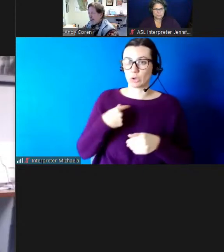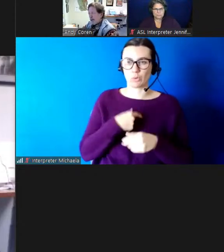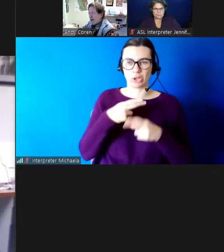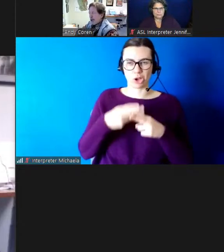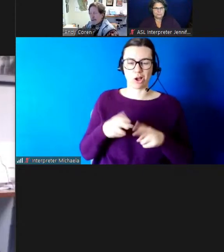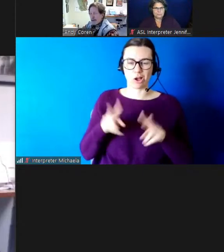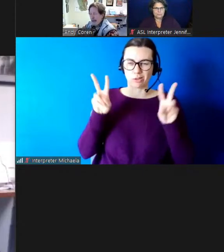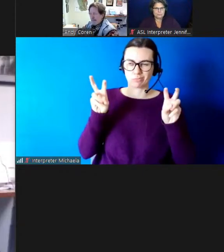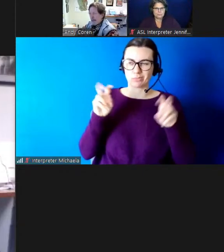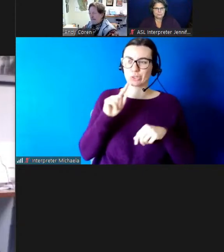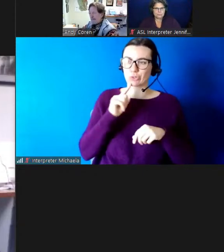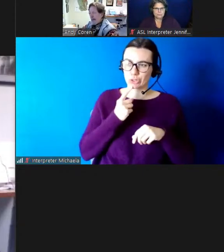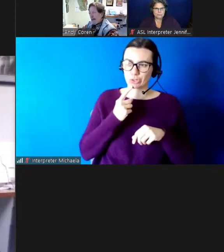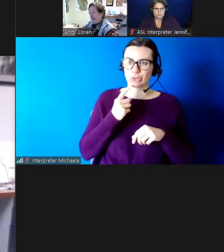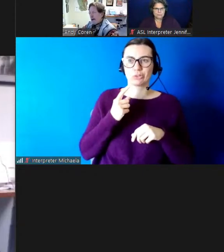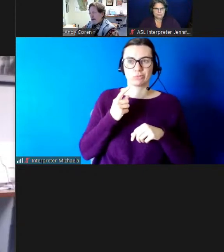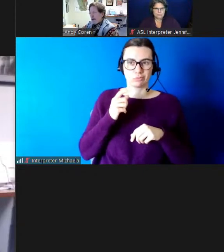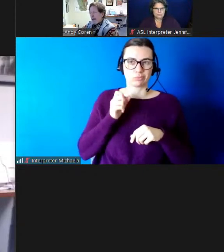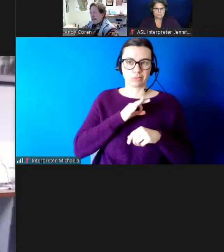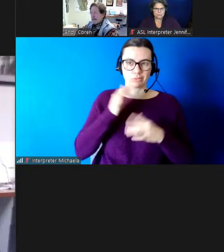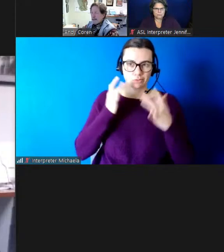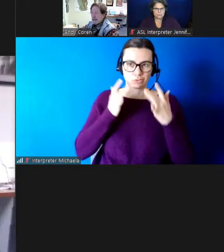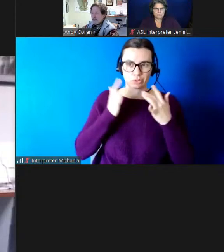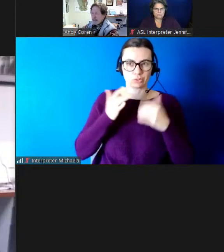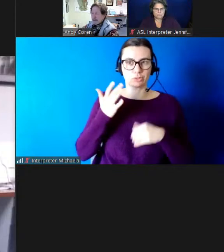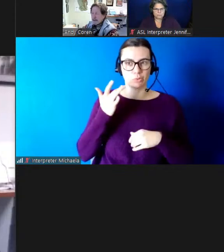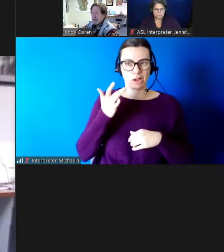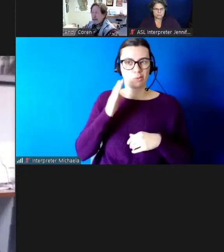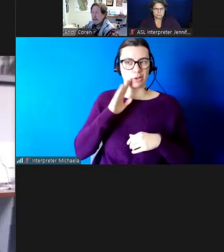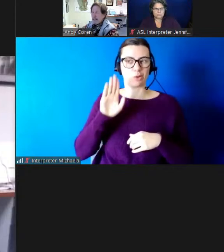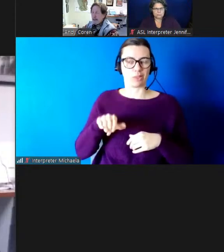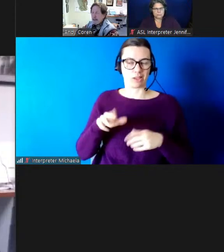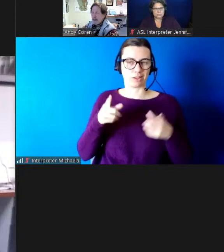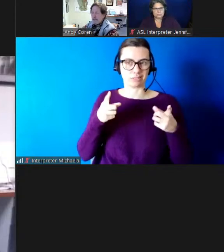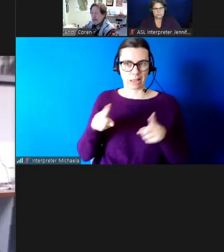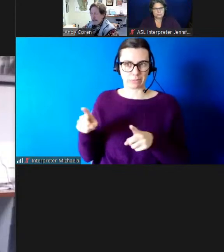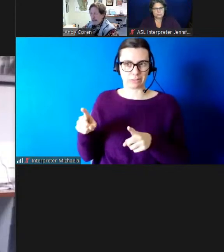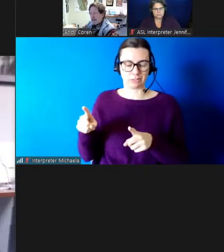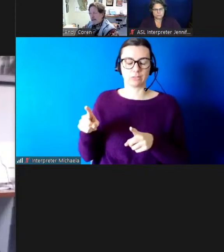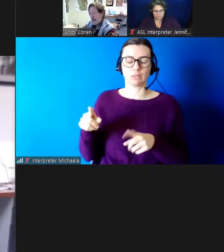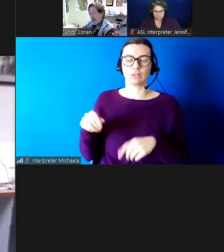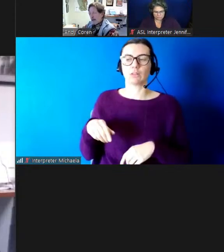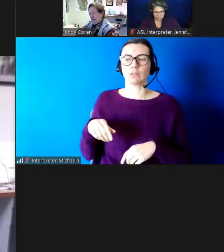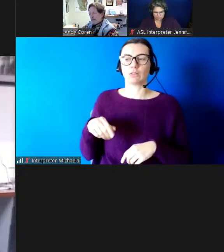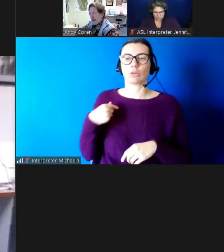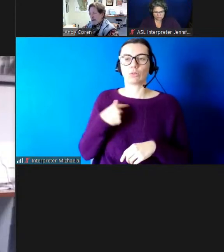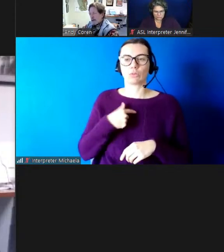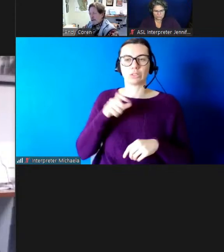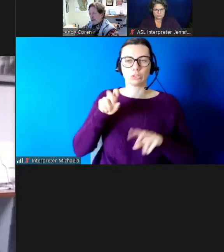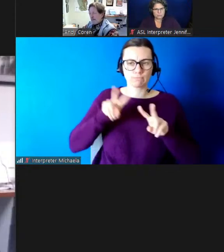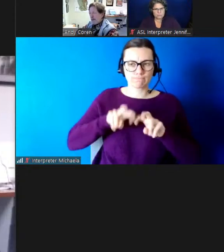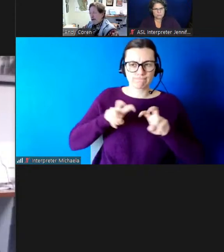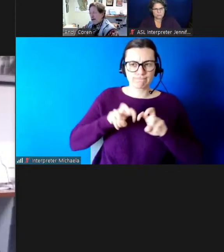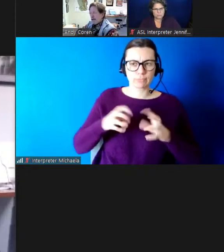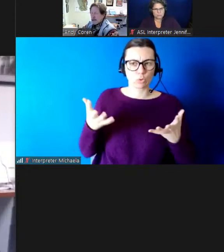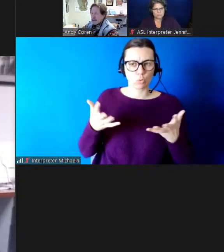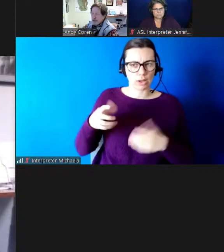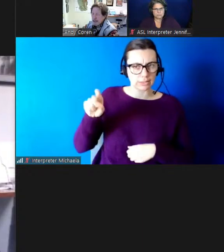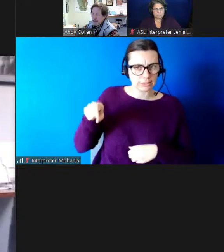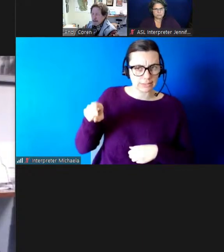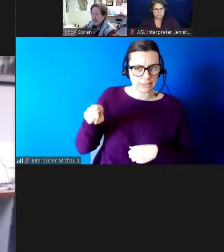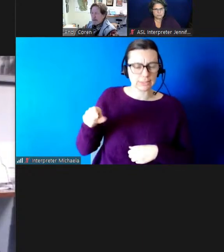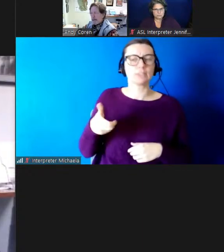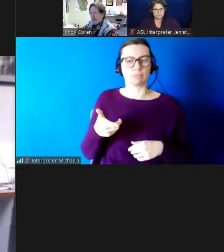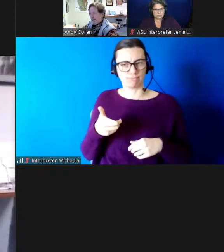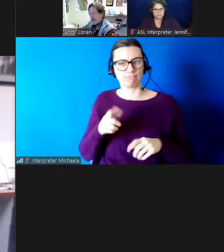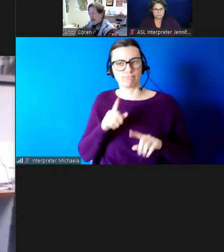because we know it's happening. And part of that is assessing the needs and responding to them,